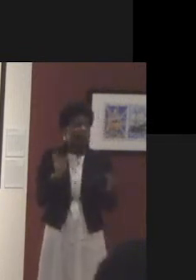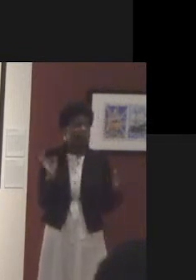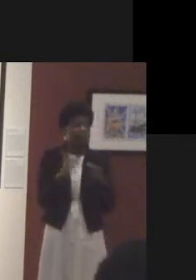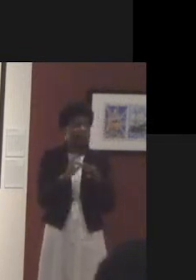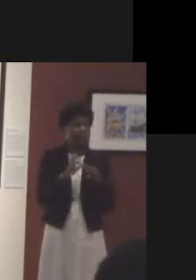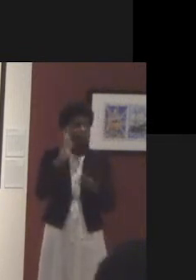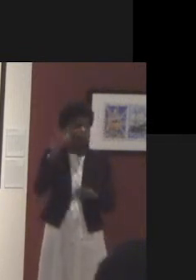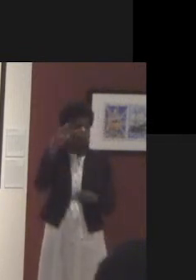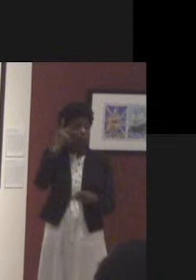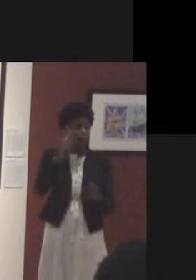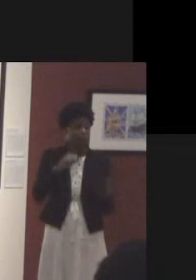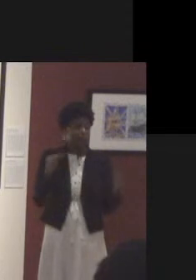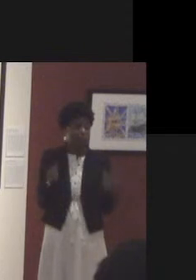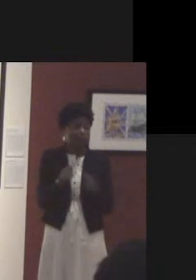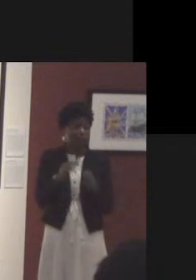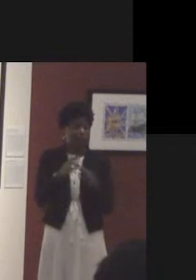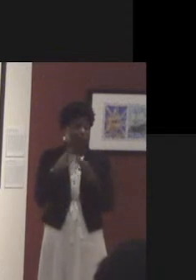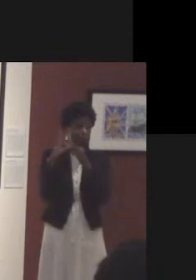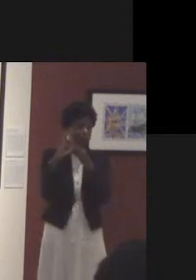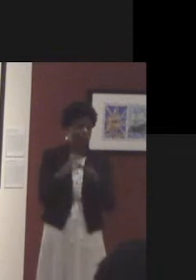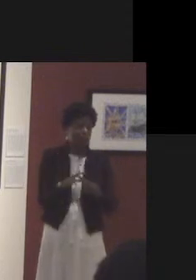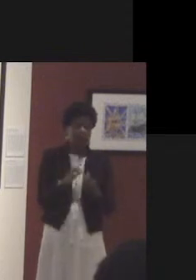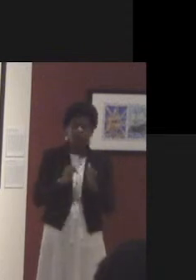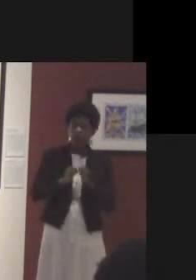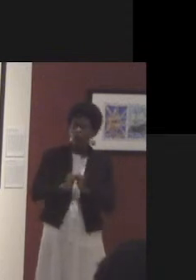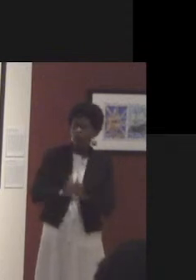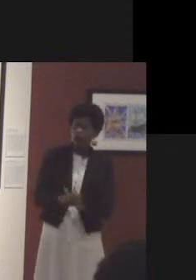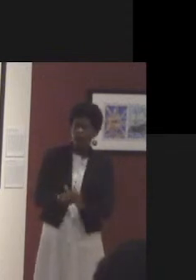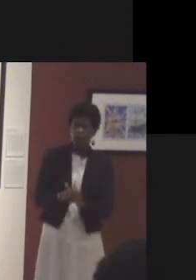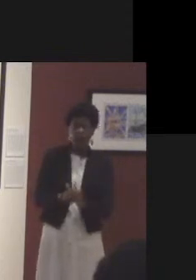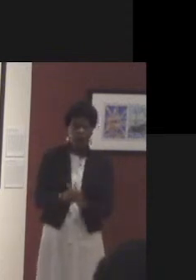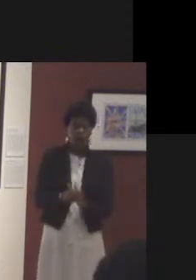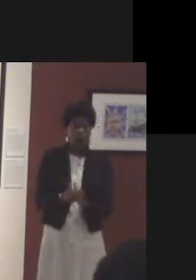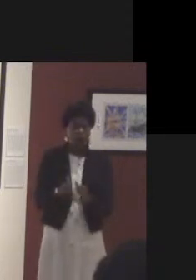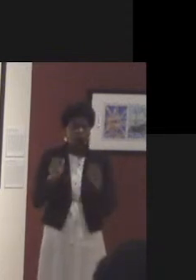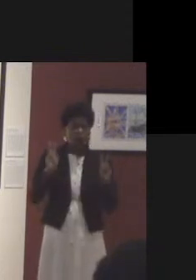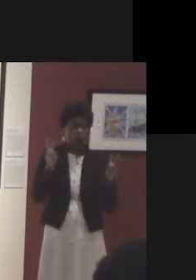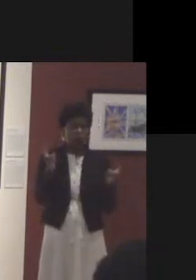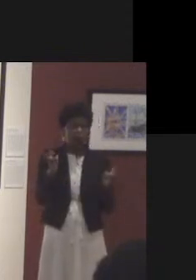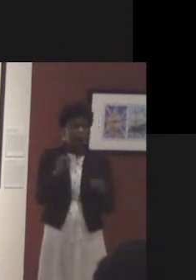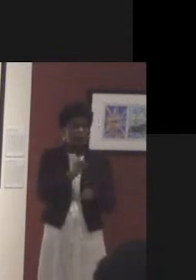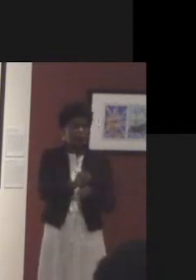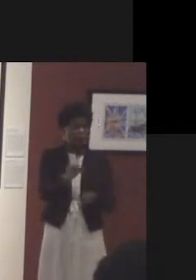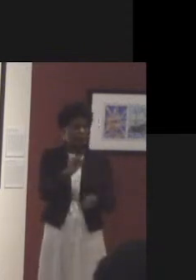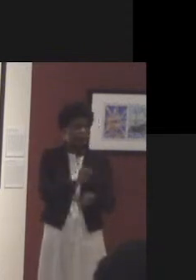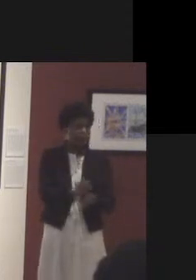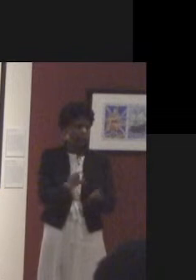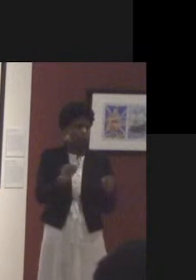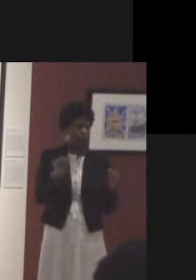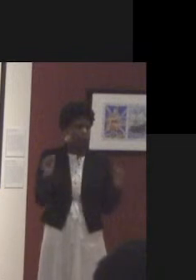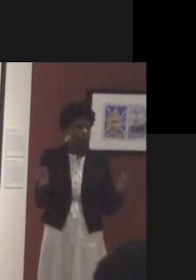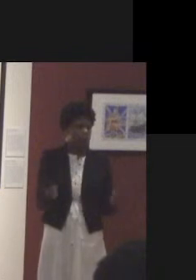and pain. That is, how does, in Ahmed's words, the labor of pain and the language